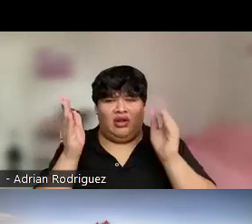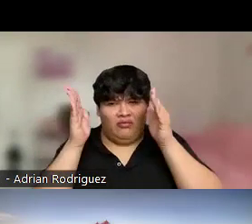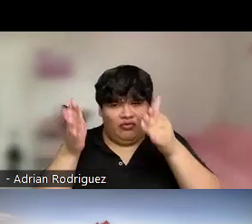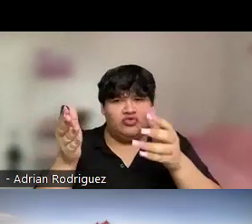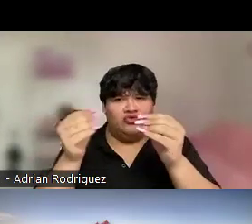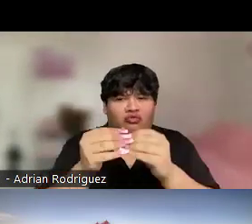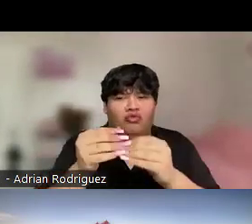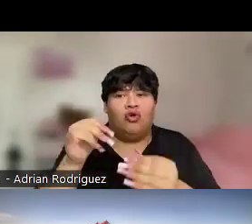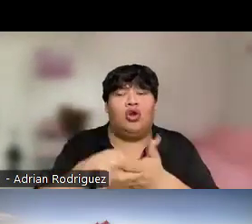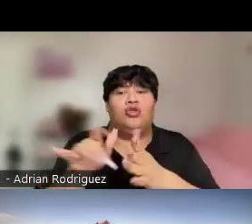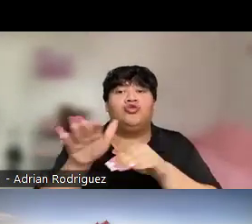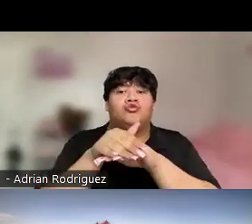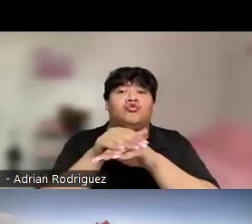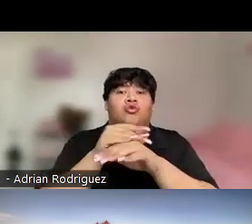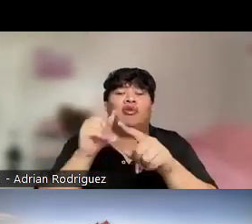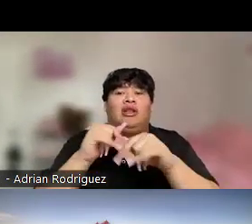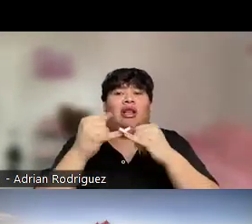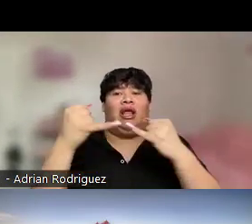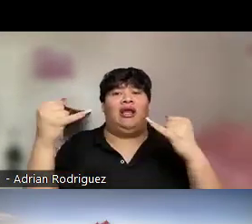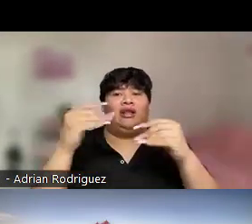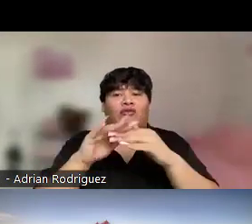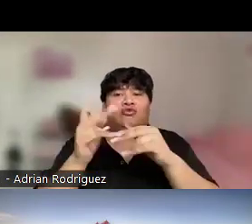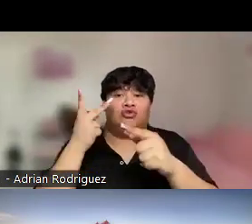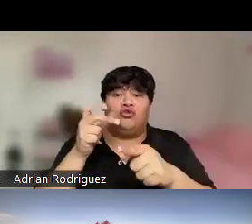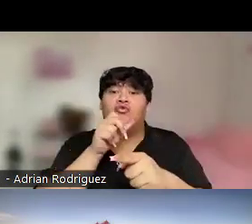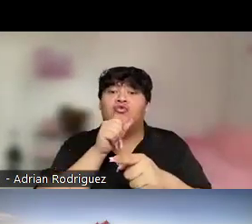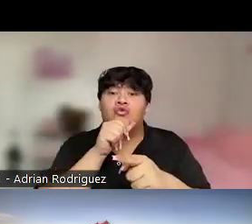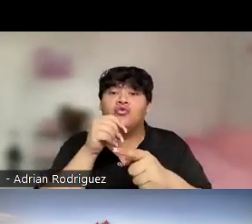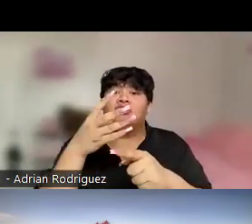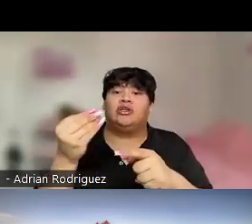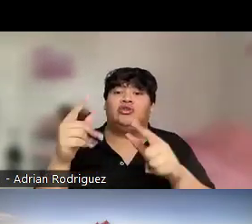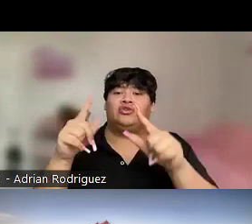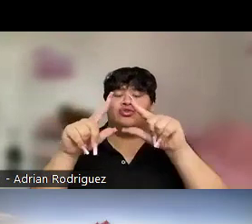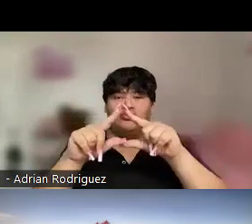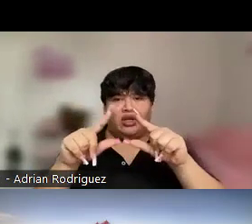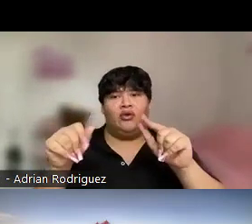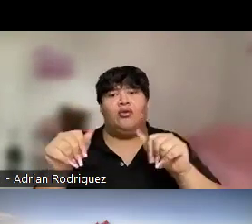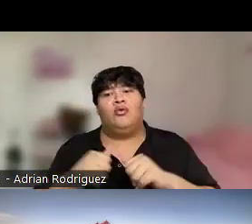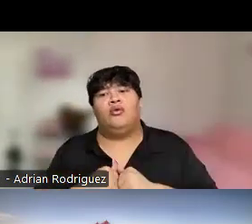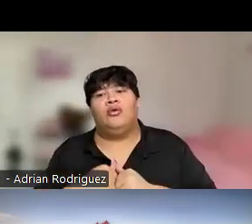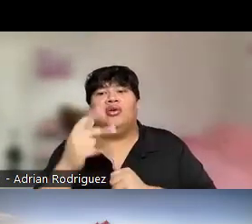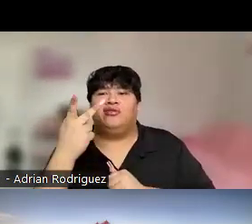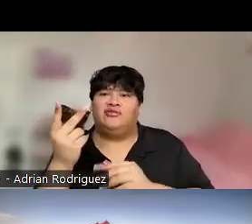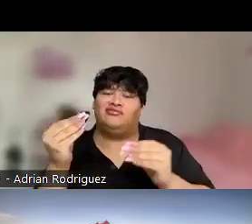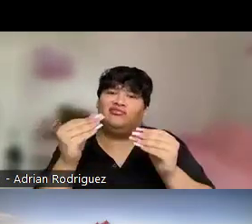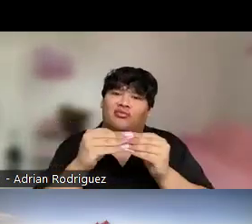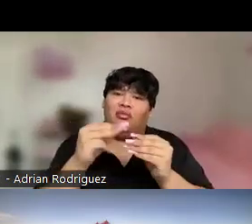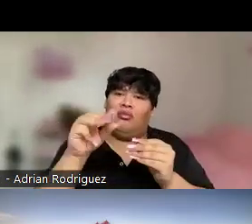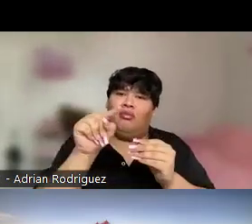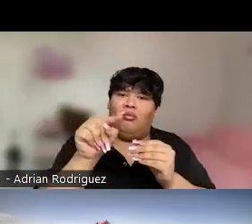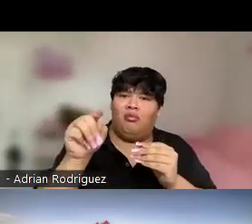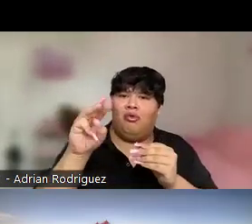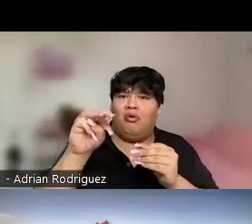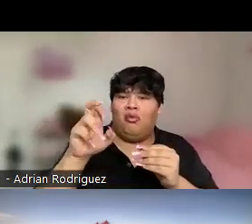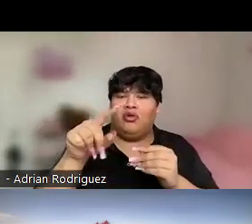is really the slope line difference. So the orange line with the triangle sort of markers on it